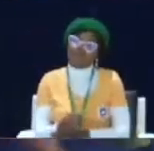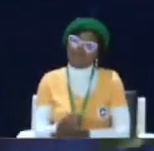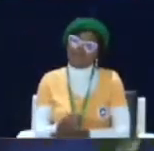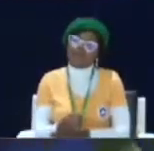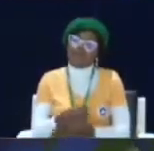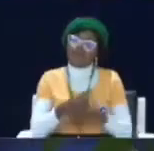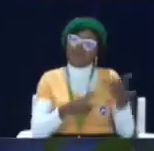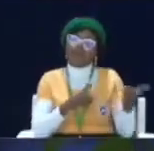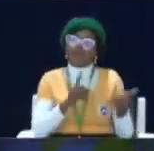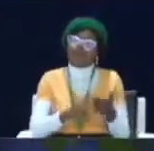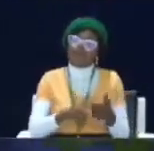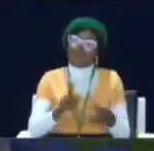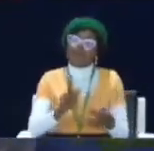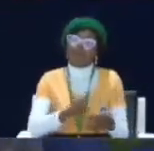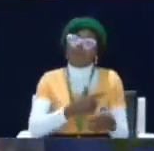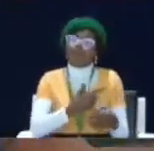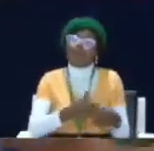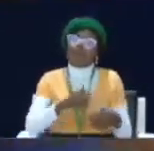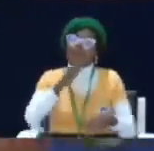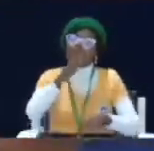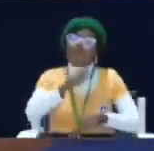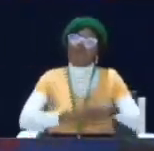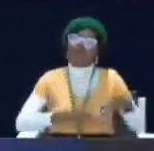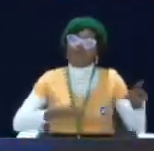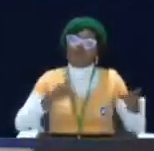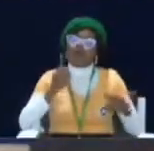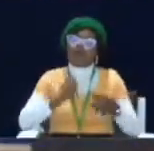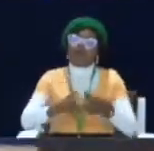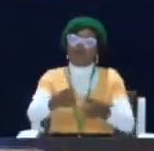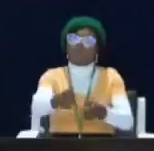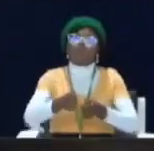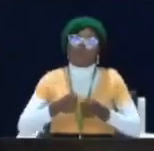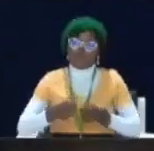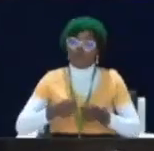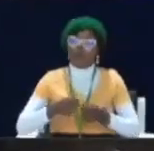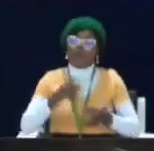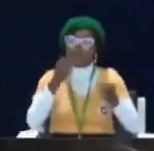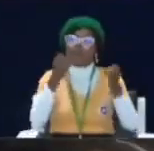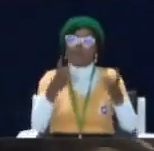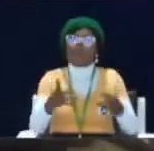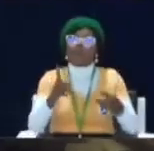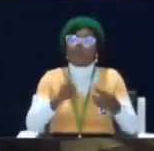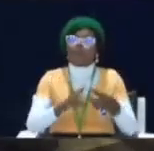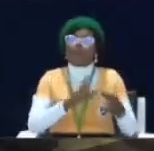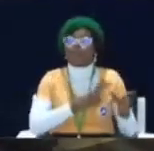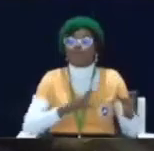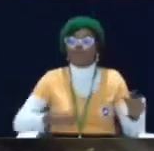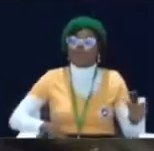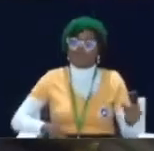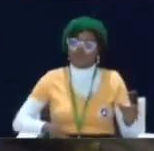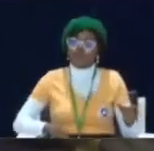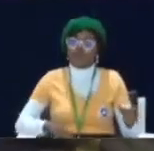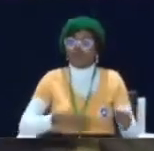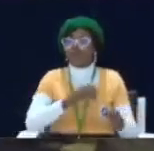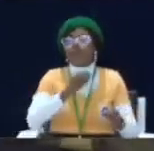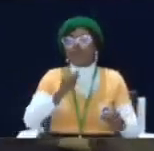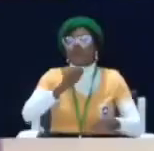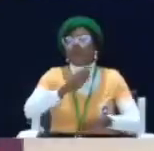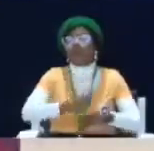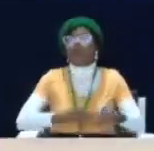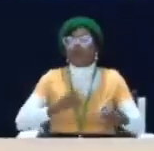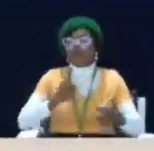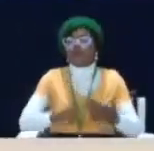duty. A call to draw many to Christ. A call to be and remain ambassadors of